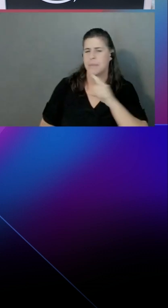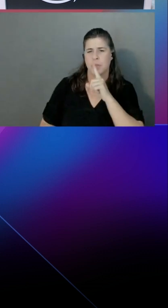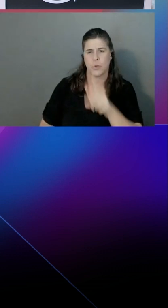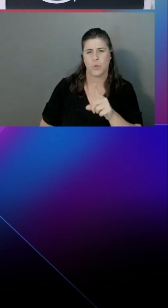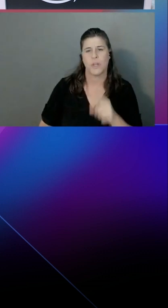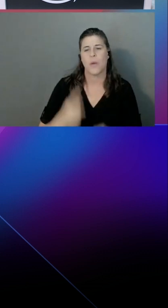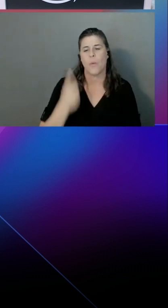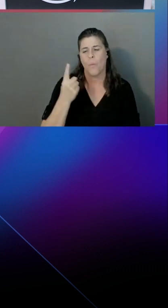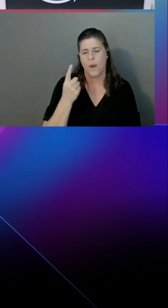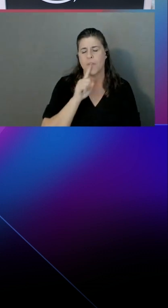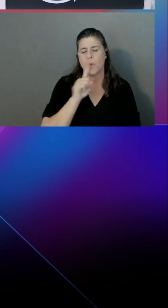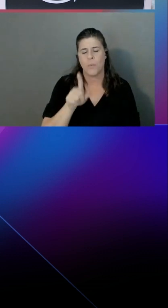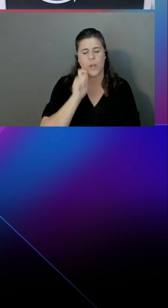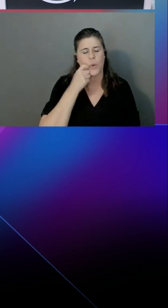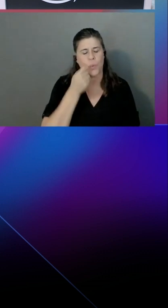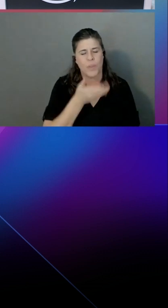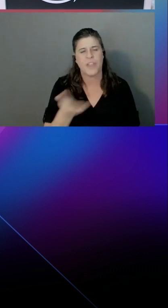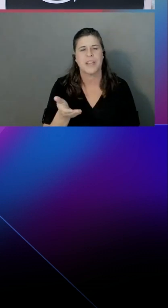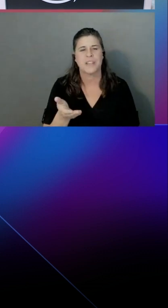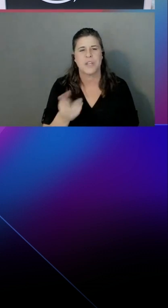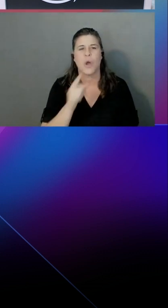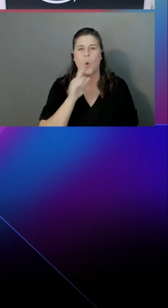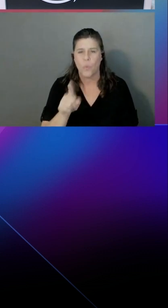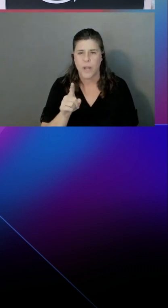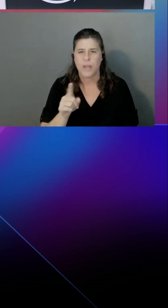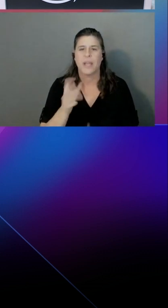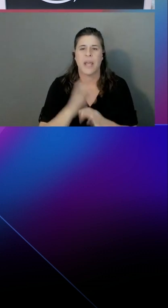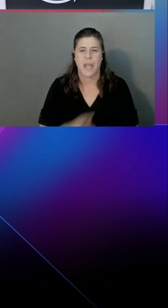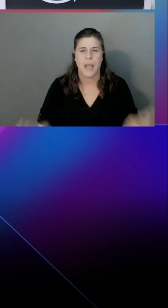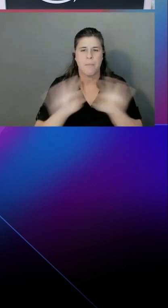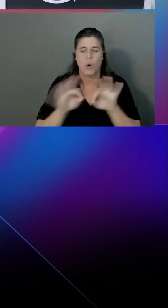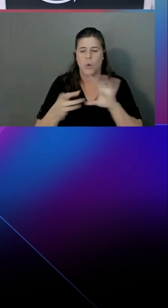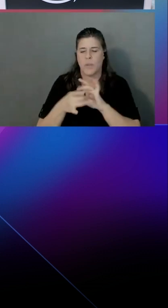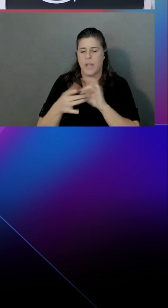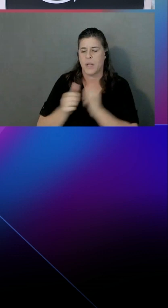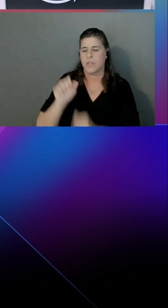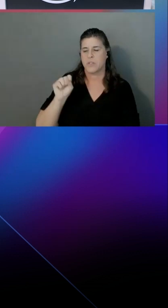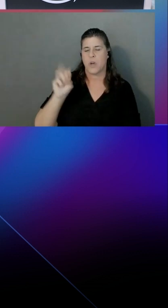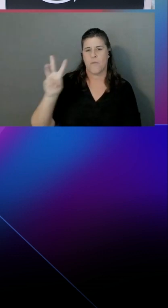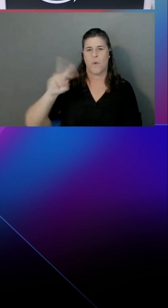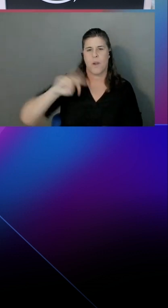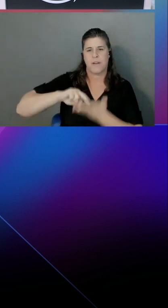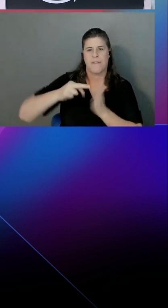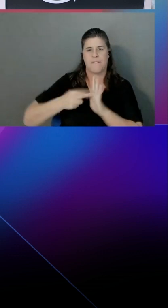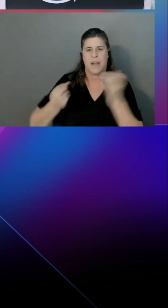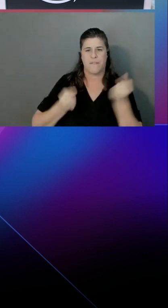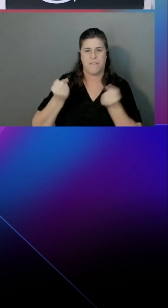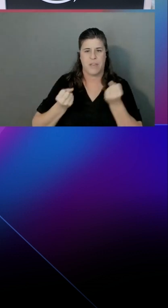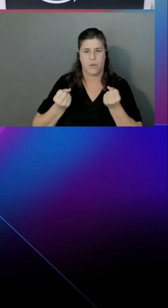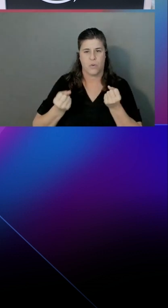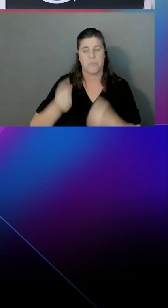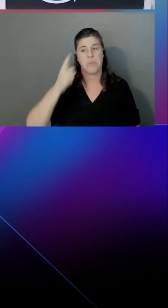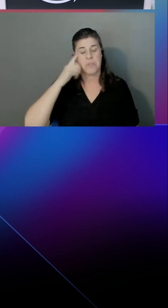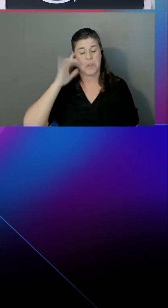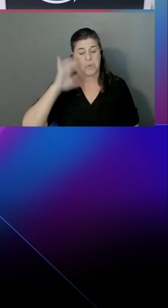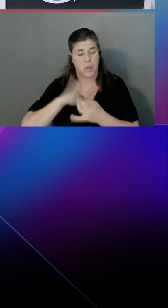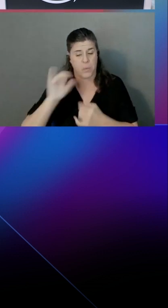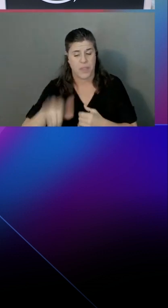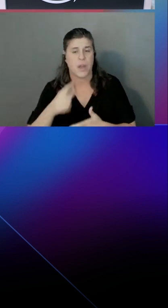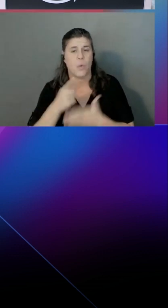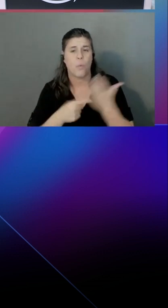things, really important to the industry, is around software-defined vehicle. Yeah. And when you think about that, what we're trying to do